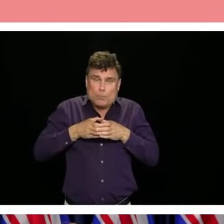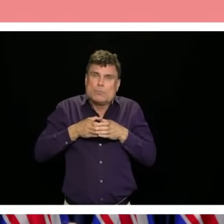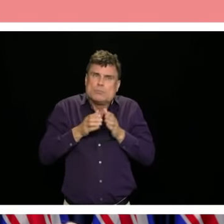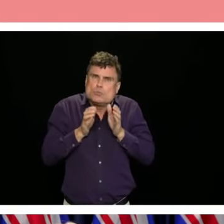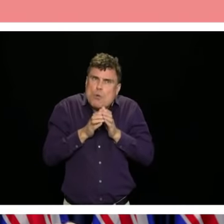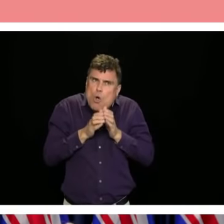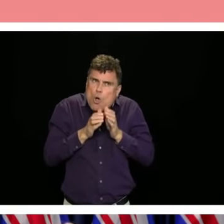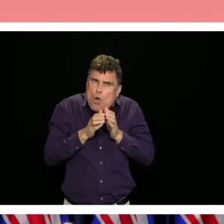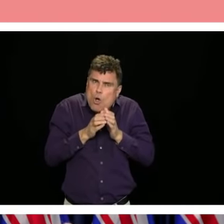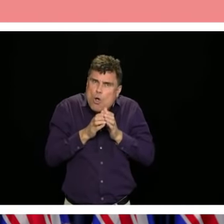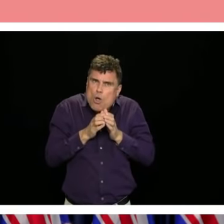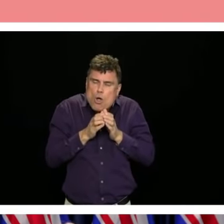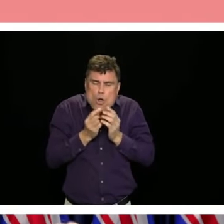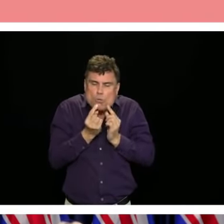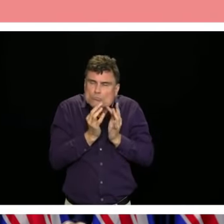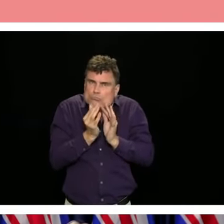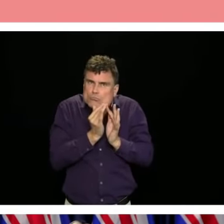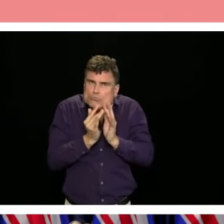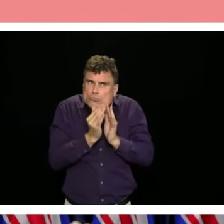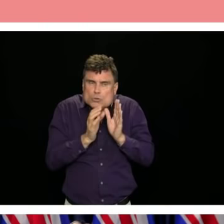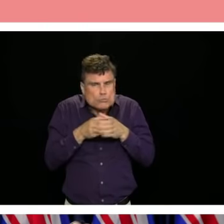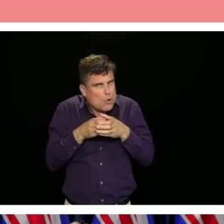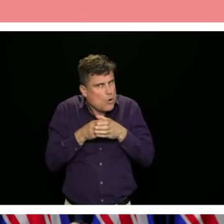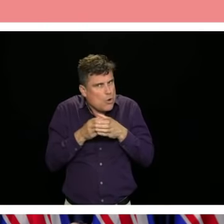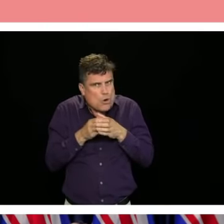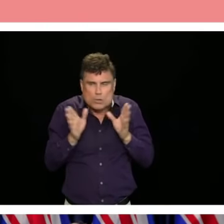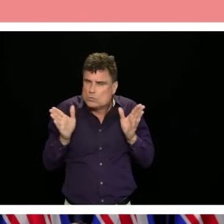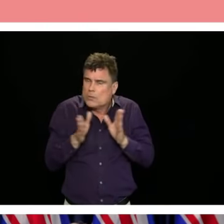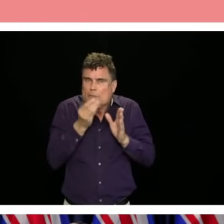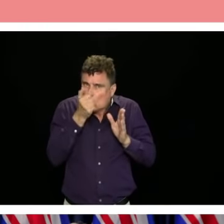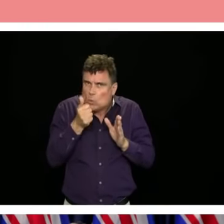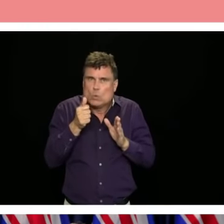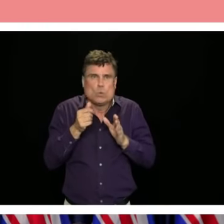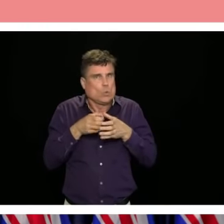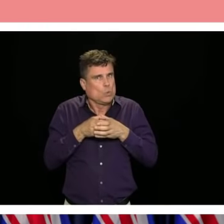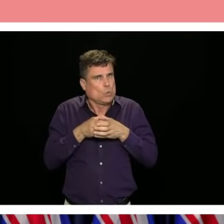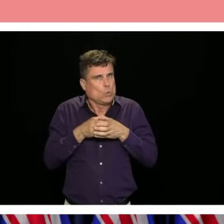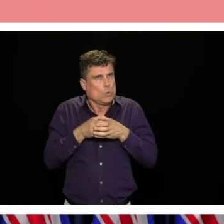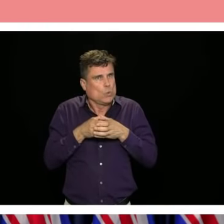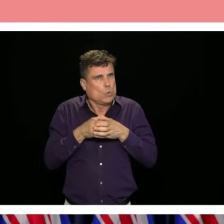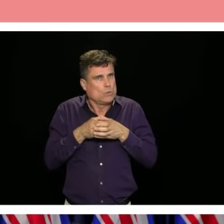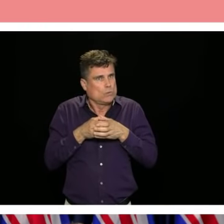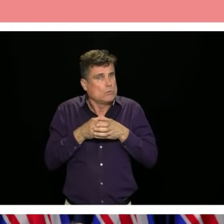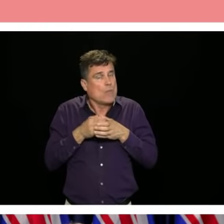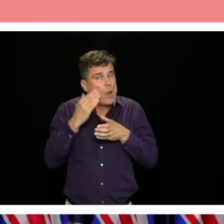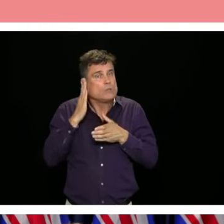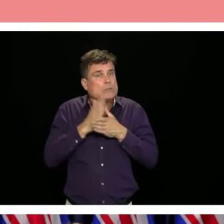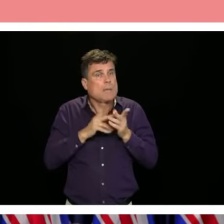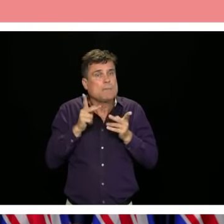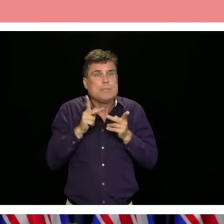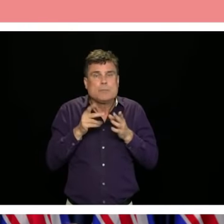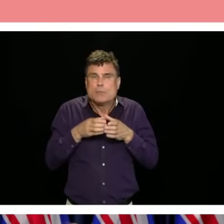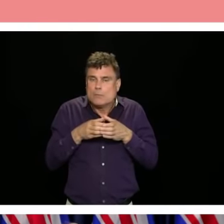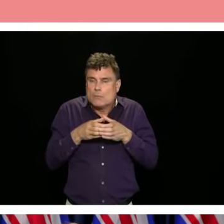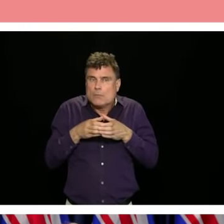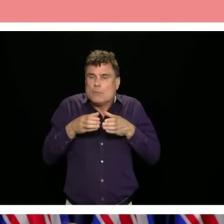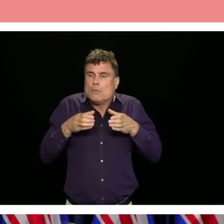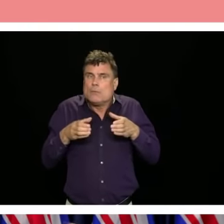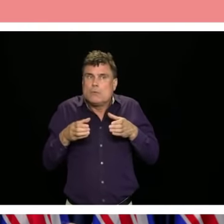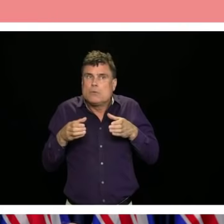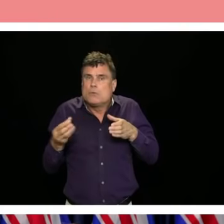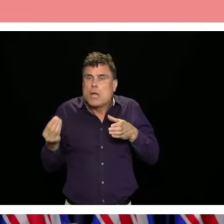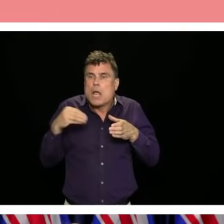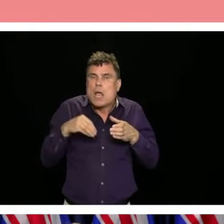taking our thoughtful and measured approach to our restart here in BC. And there are two ways that we can protect